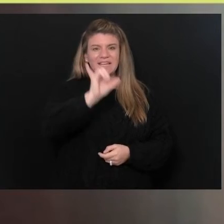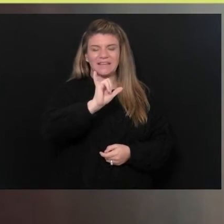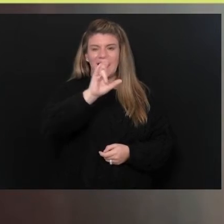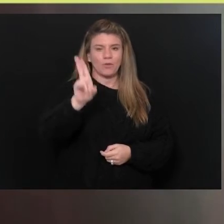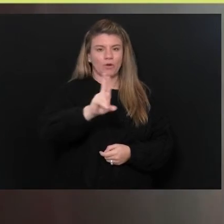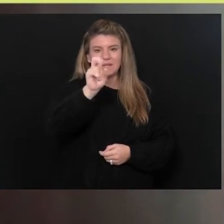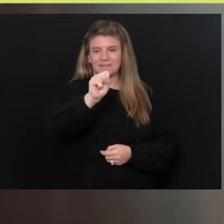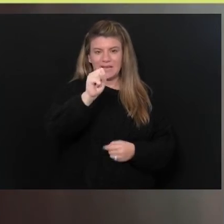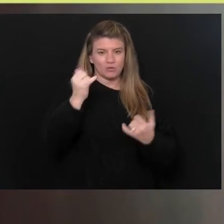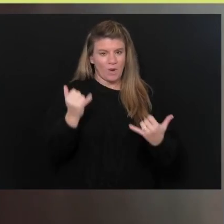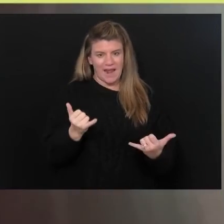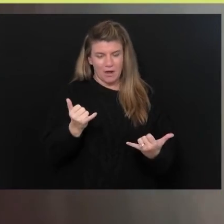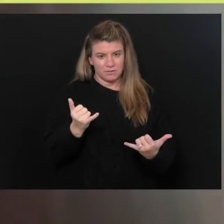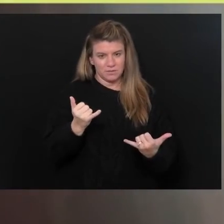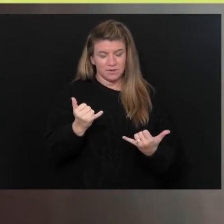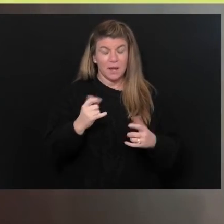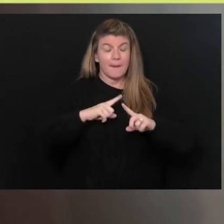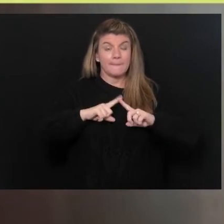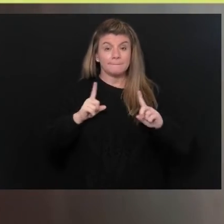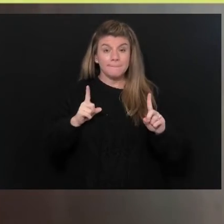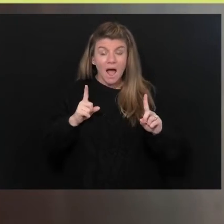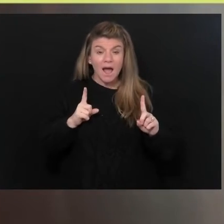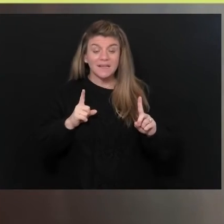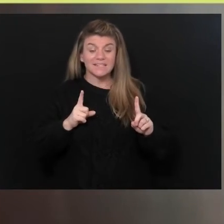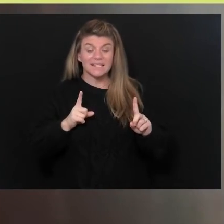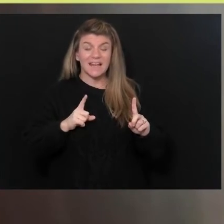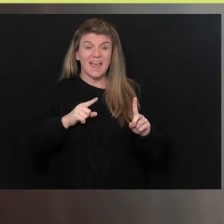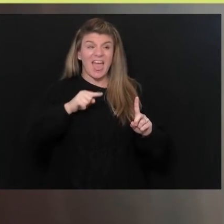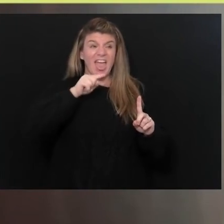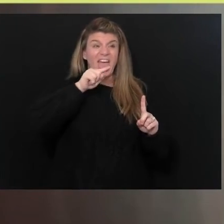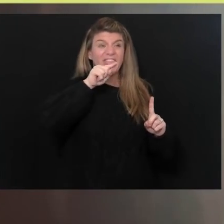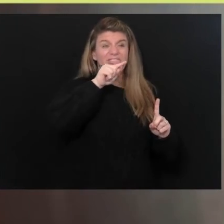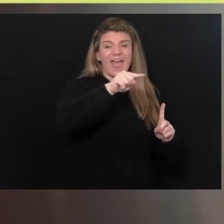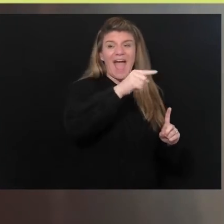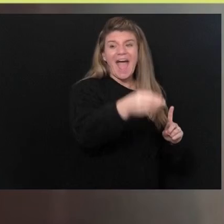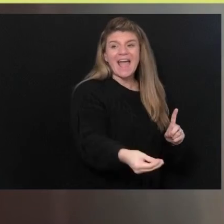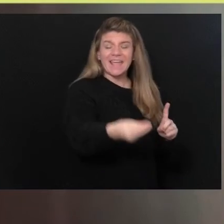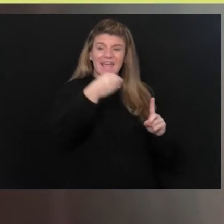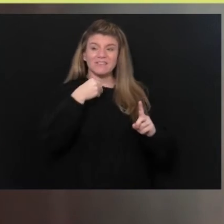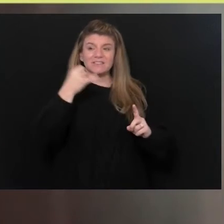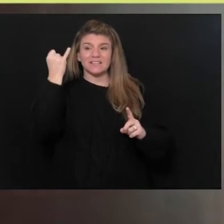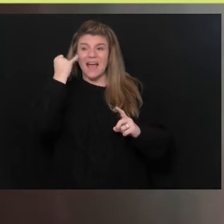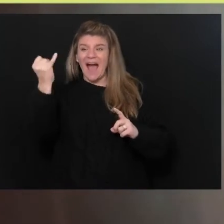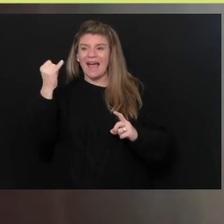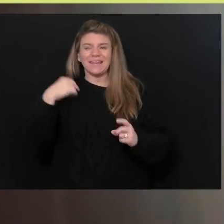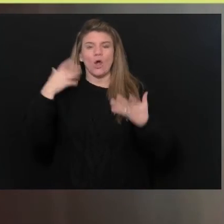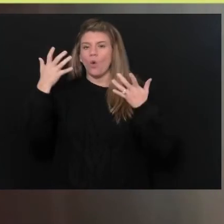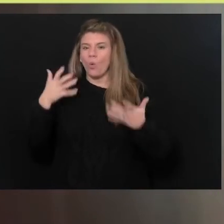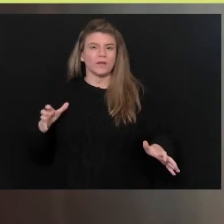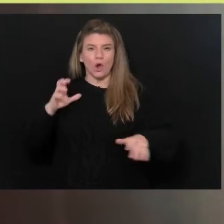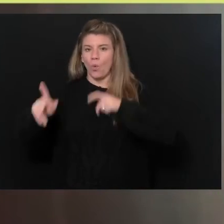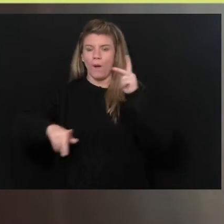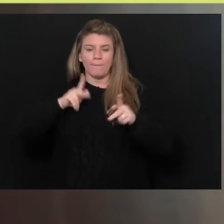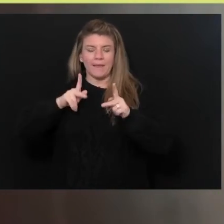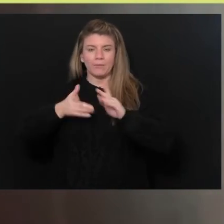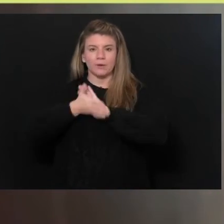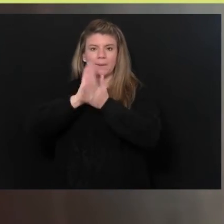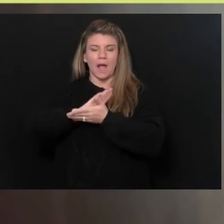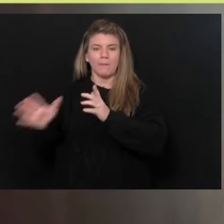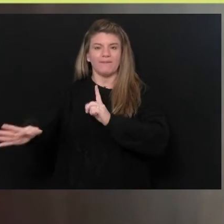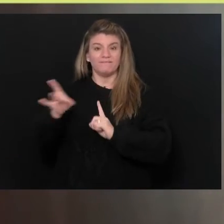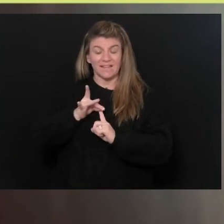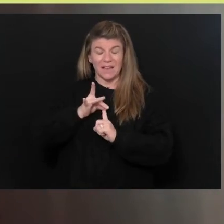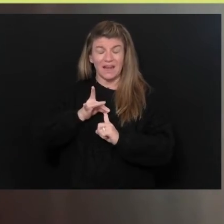United States at this point. But it just underscores the idea that we don't want people to be infected. And the way to cut down